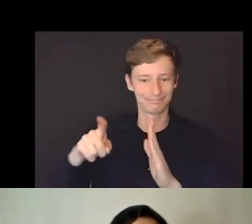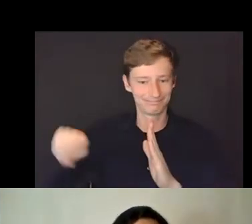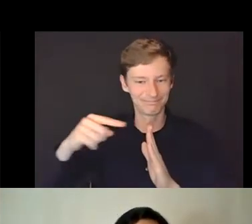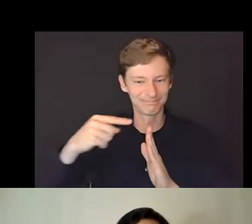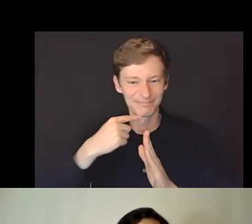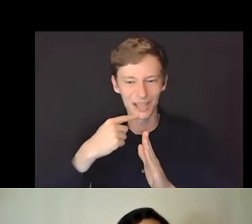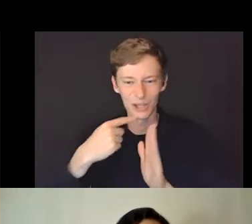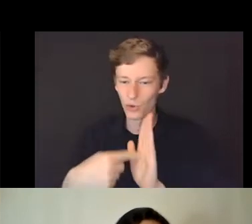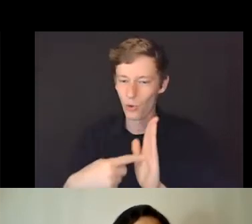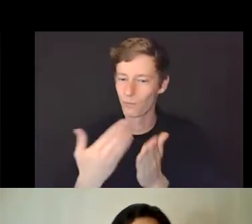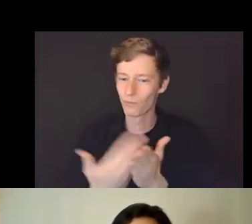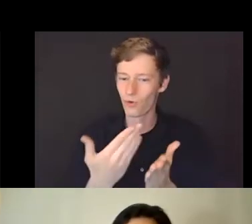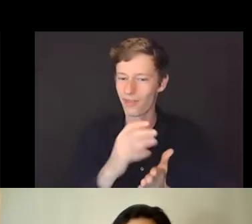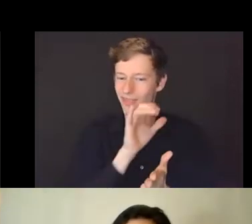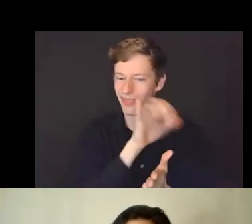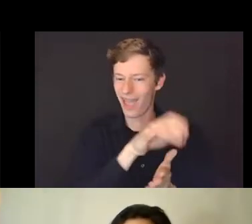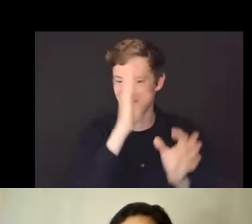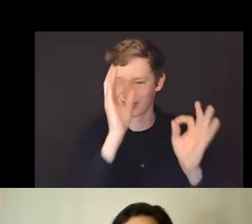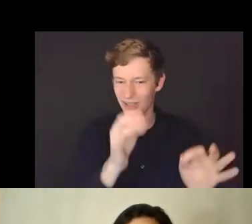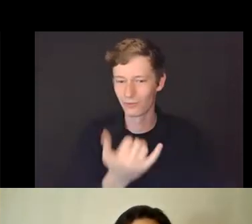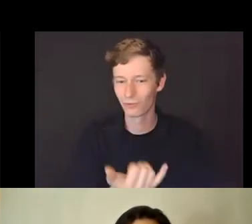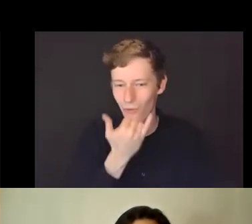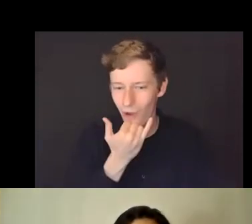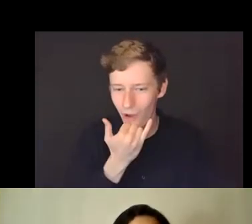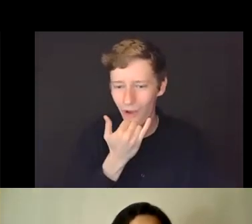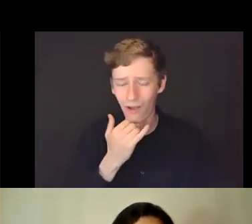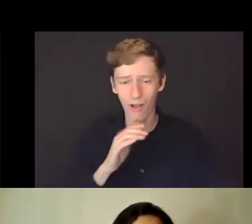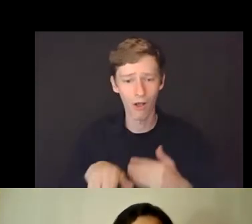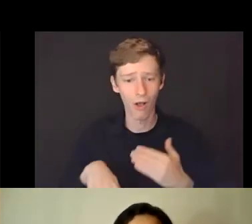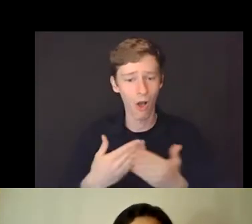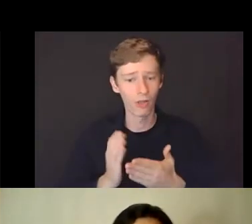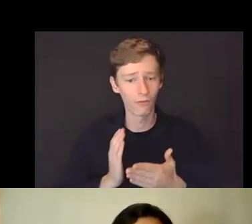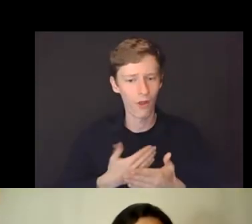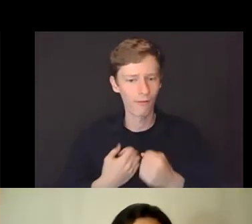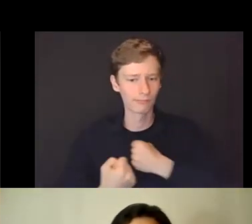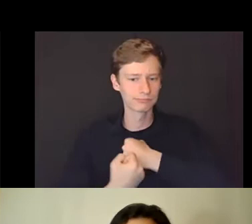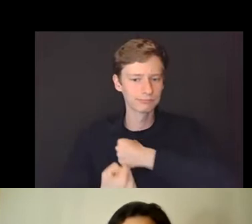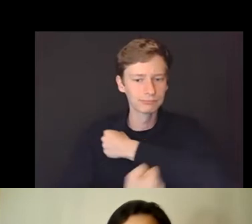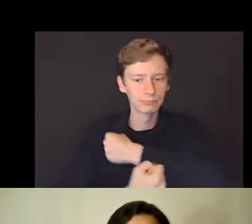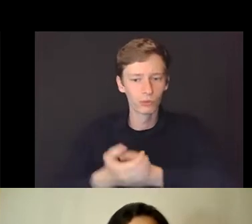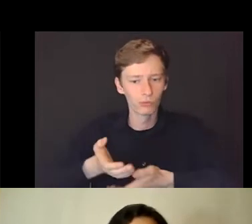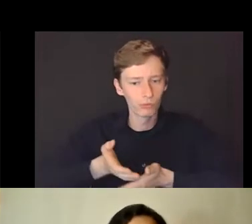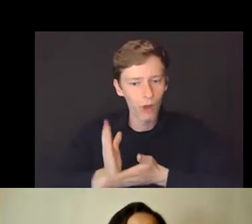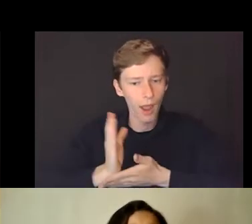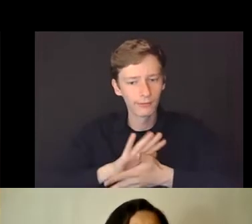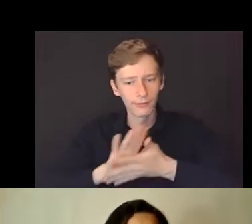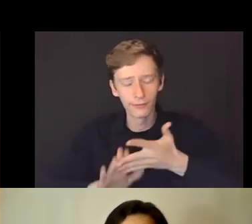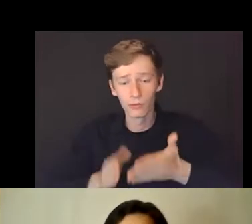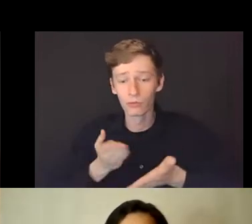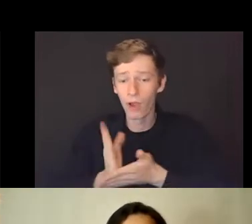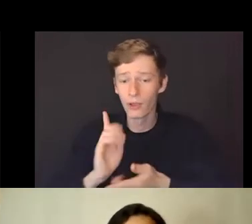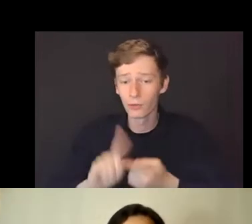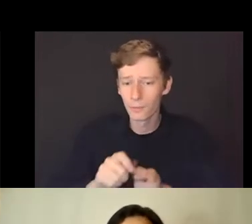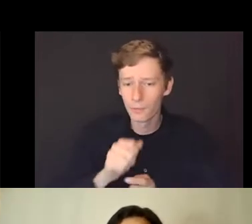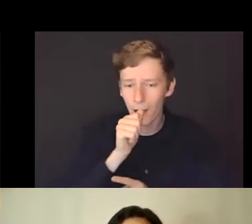fundamental right that we take that we have is at risk. And again, that right to privacy and what it